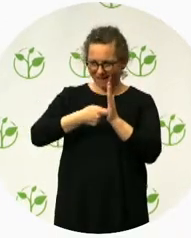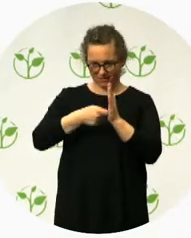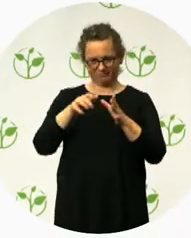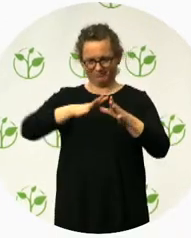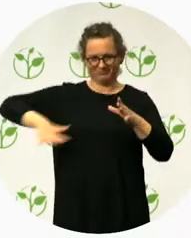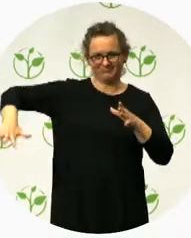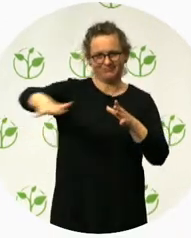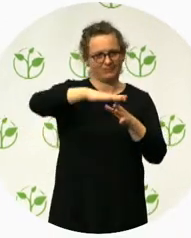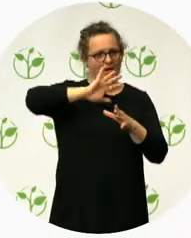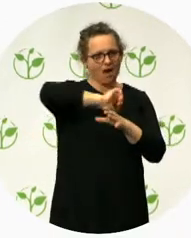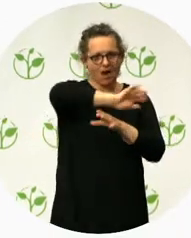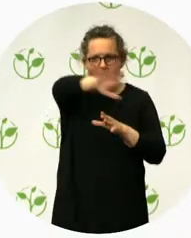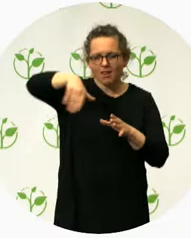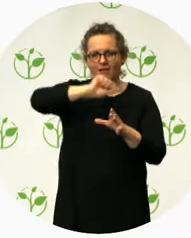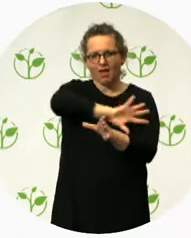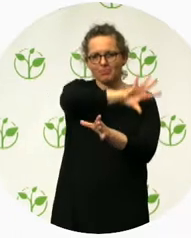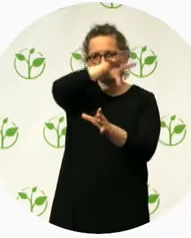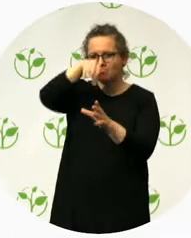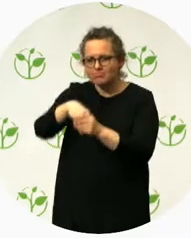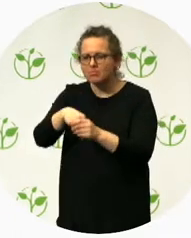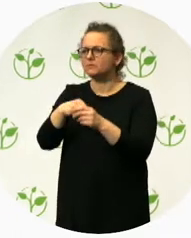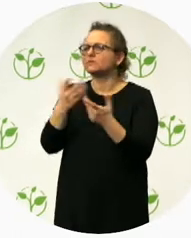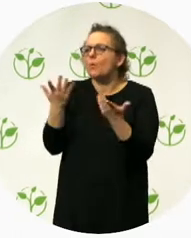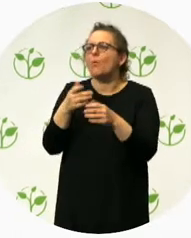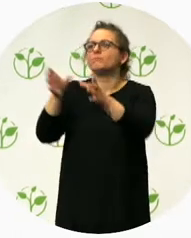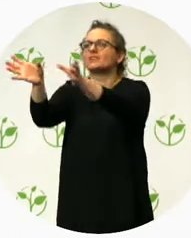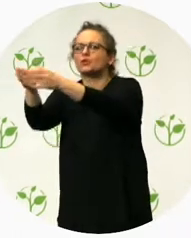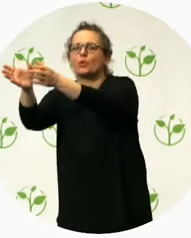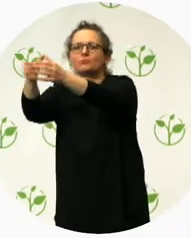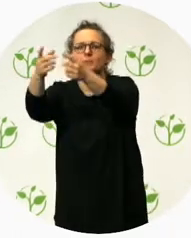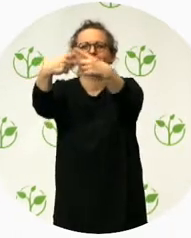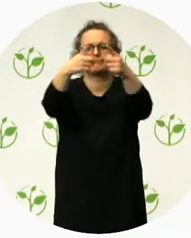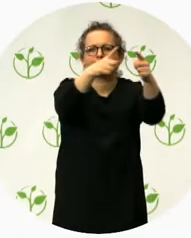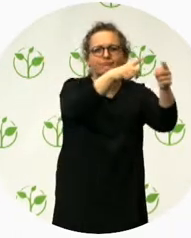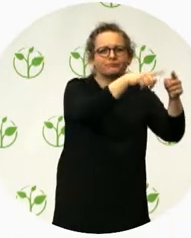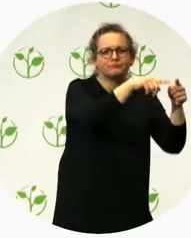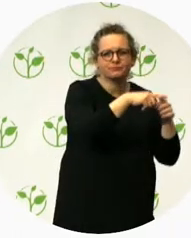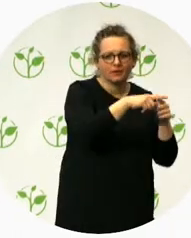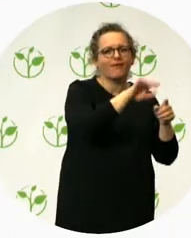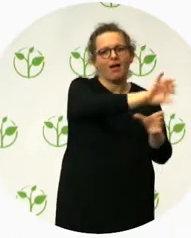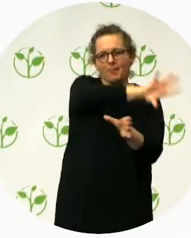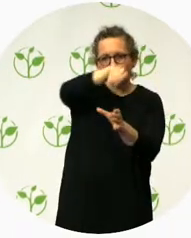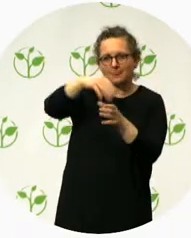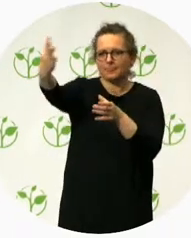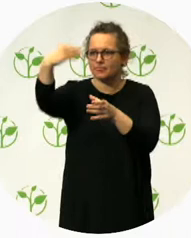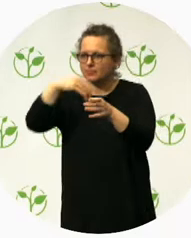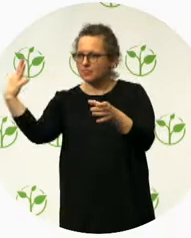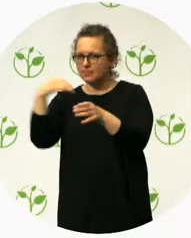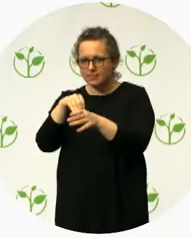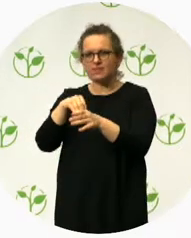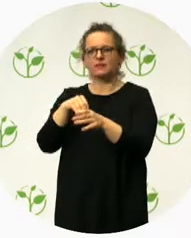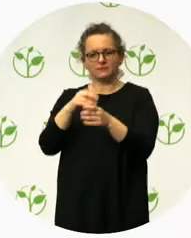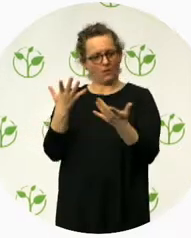working groups preparing this reform. My second point, in last October,